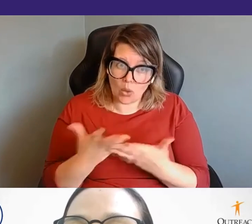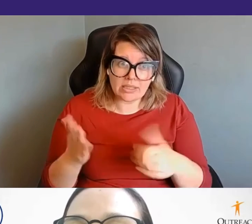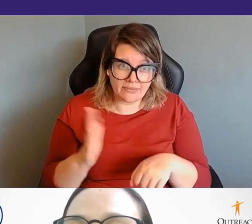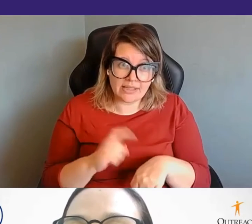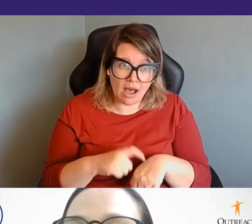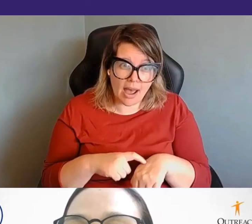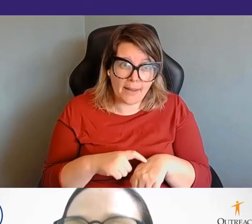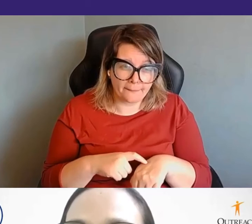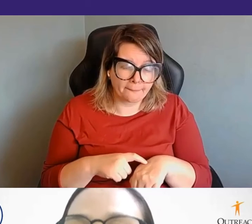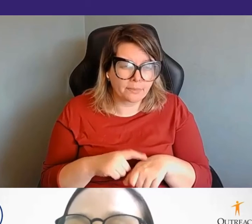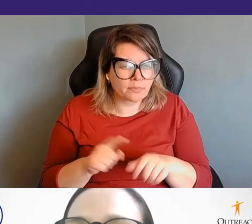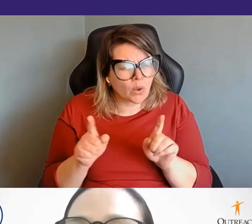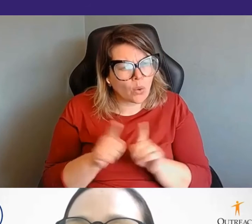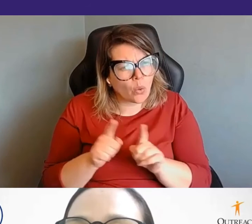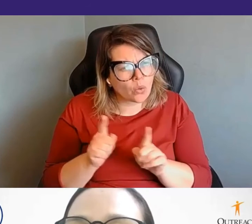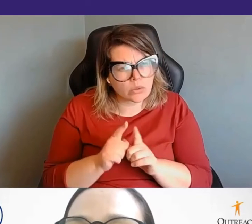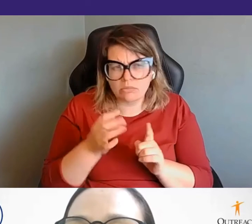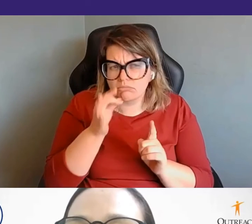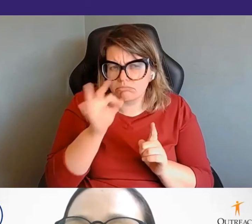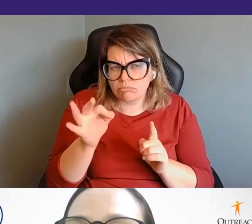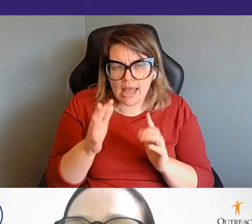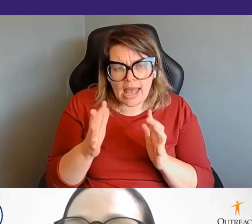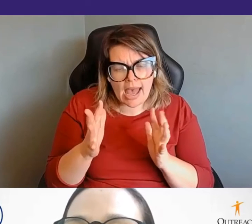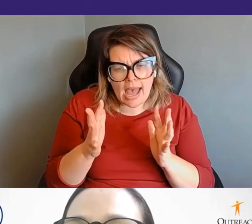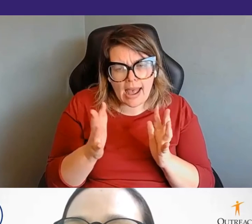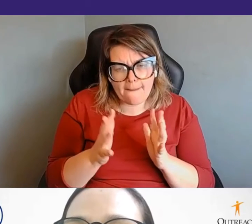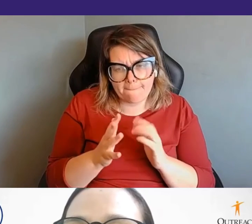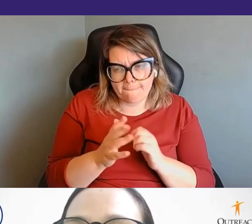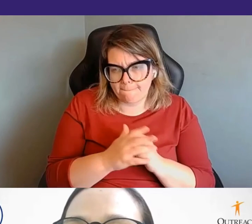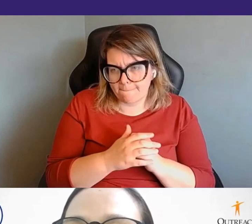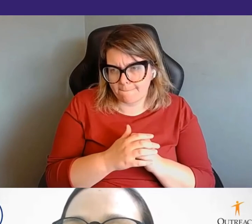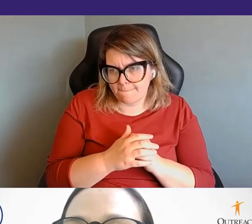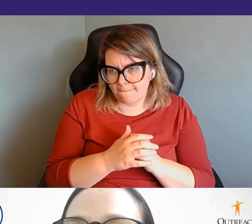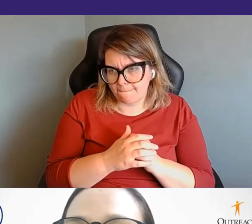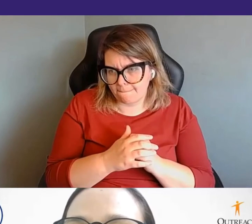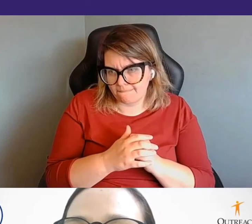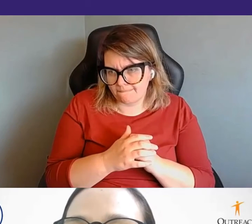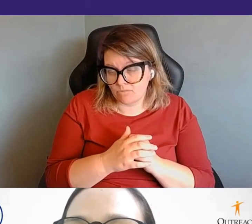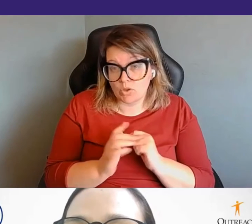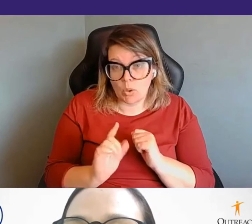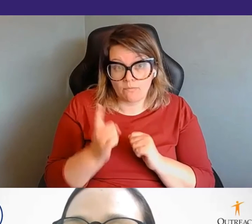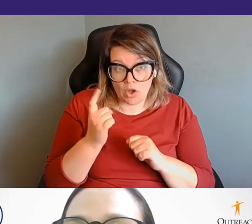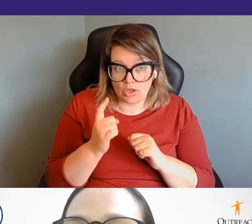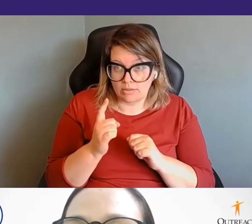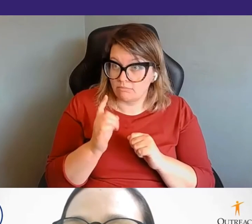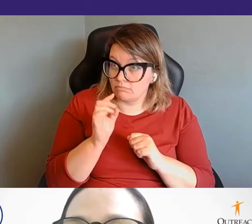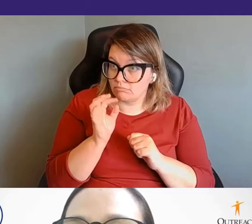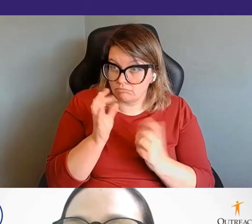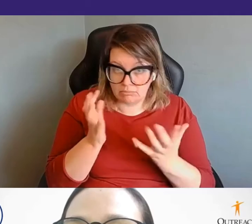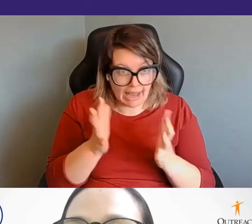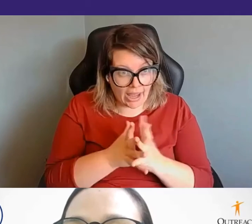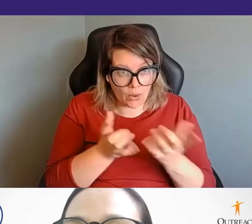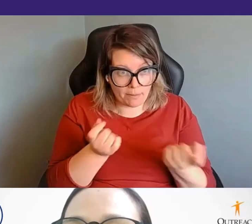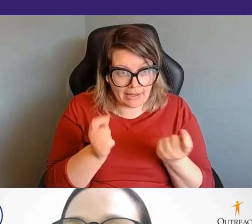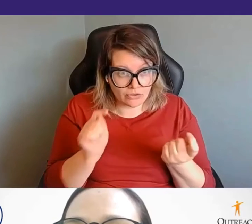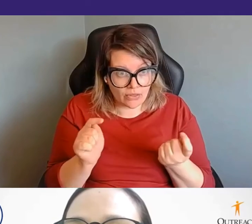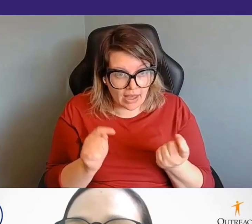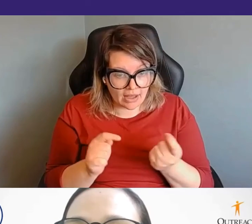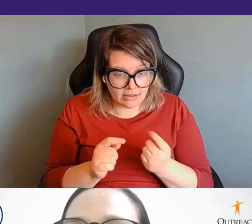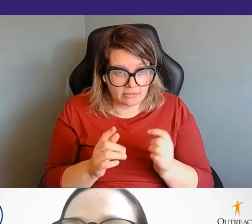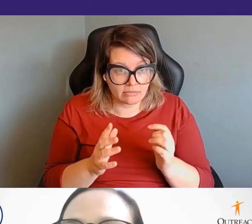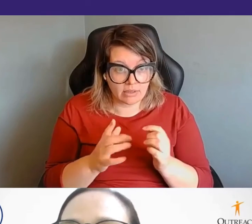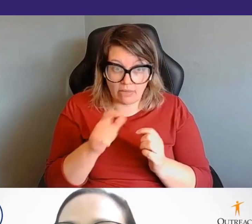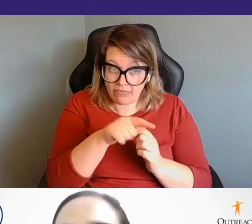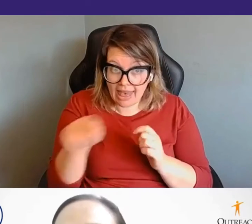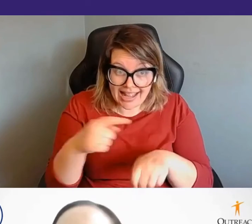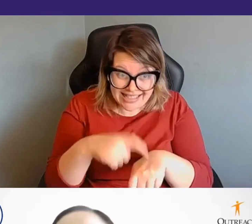Also, how do you, oh wait, we'll answer that part first. So yeah, Yes. how do you compensate people for